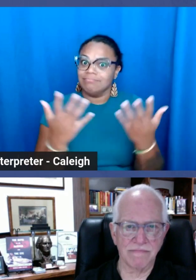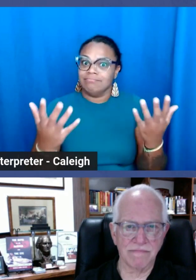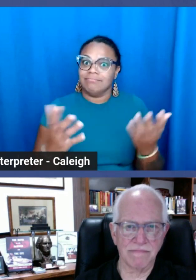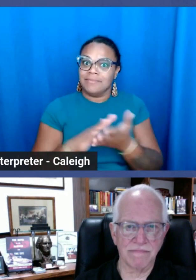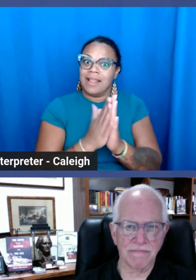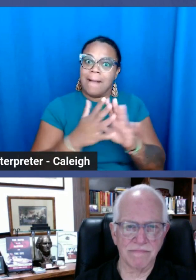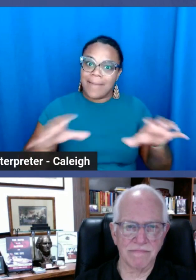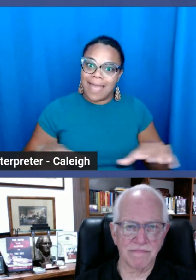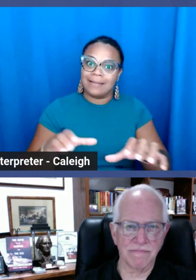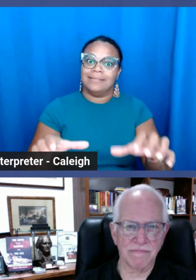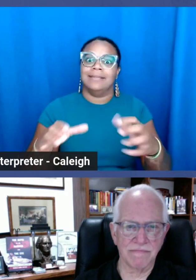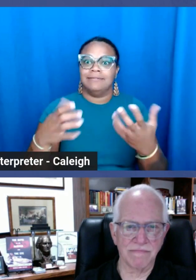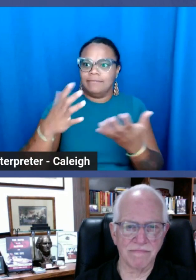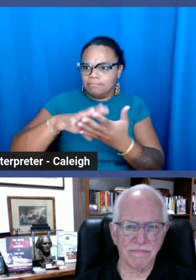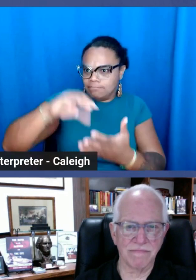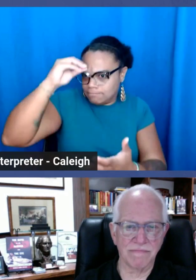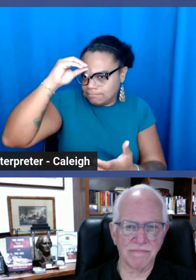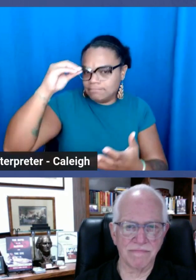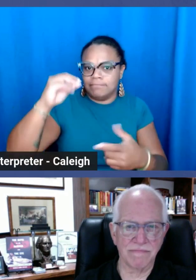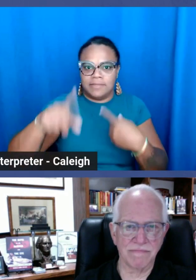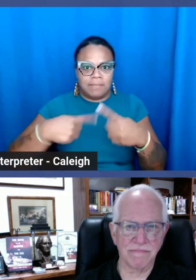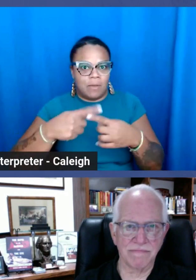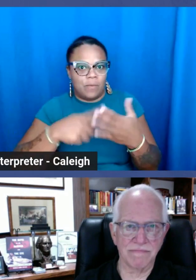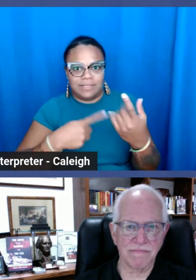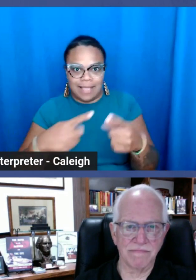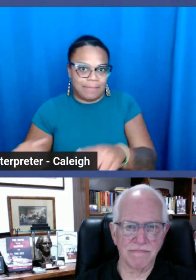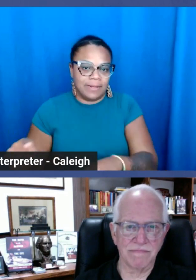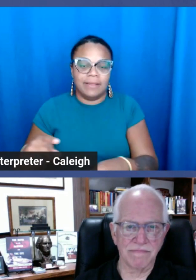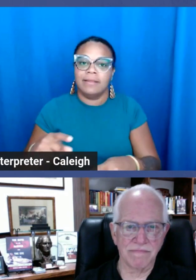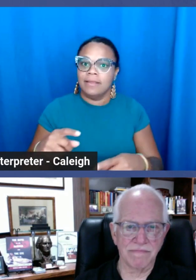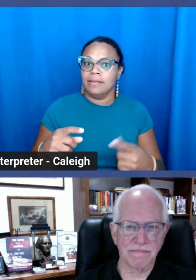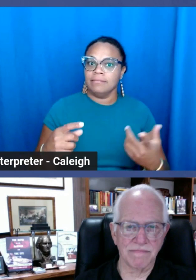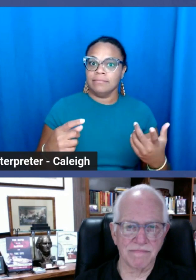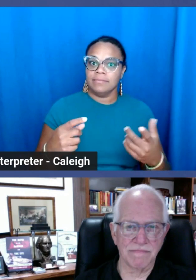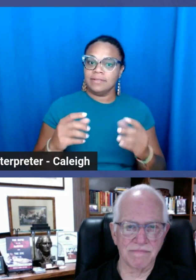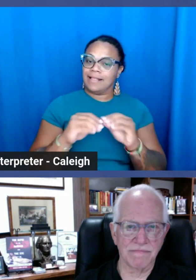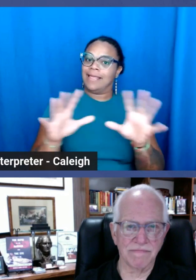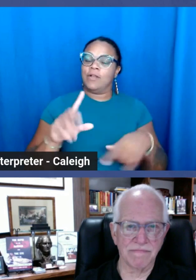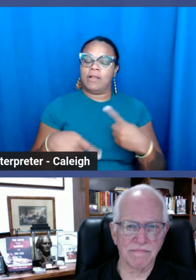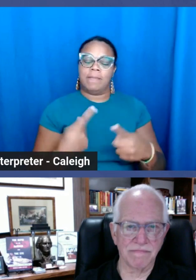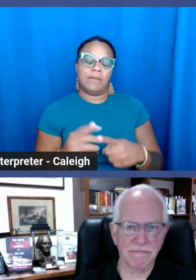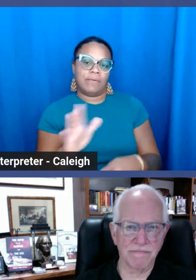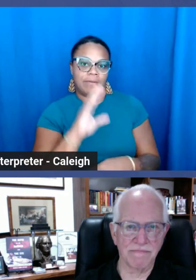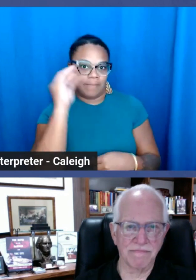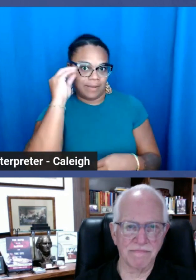about this issue, and tag your representatives if they're sponsoring these bills.